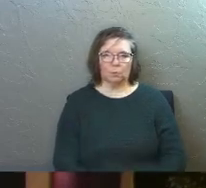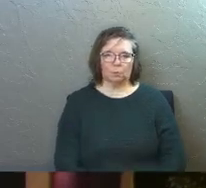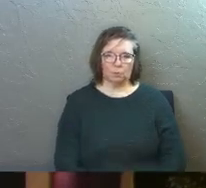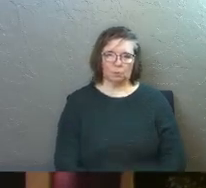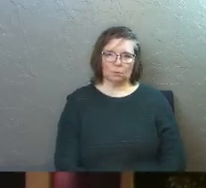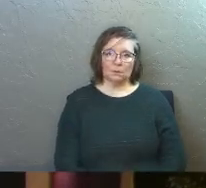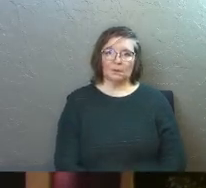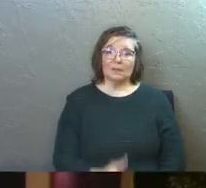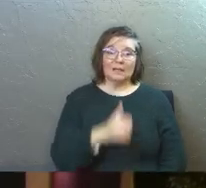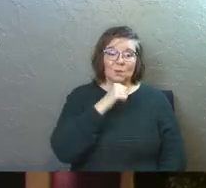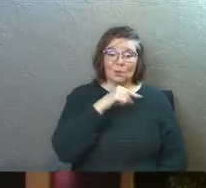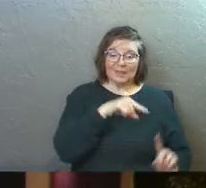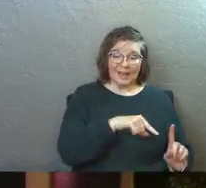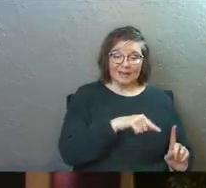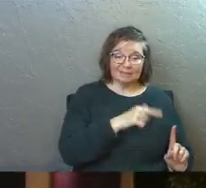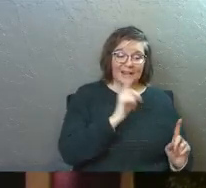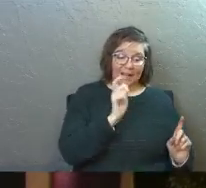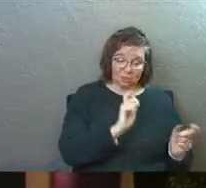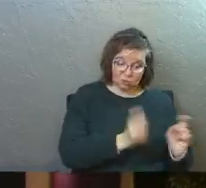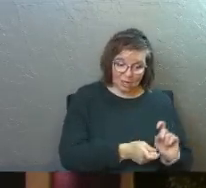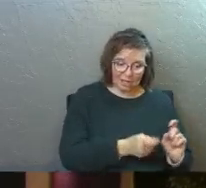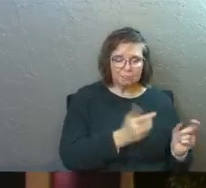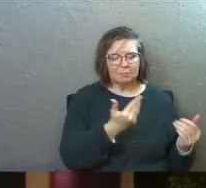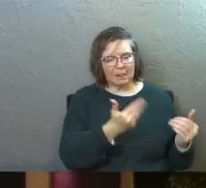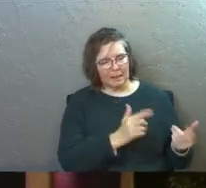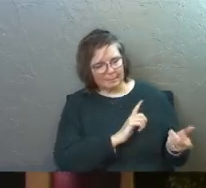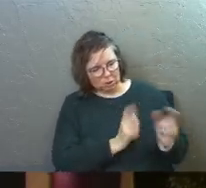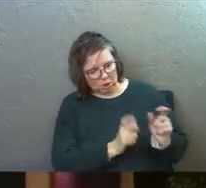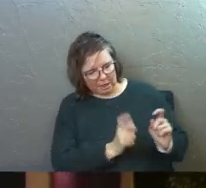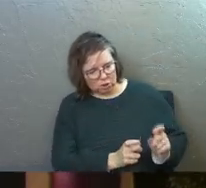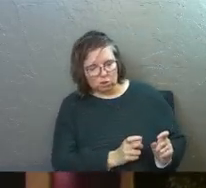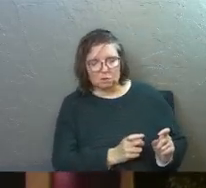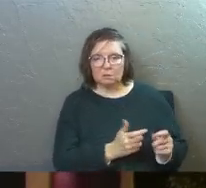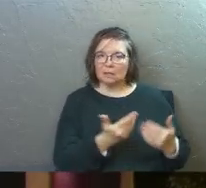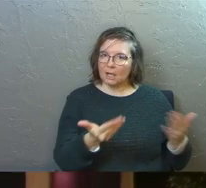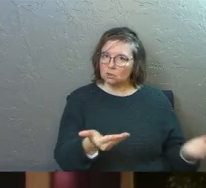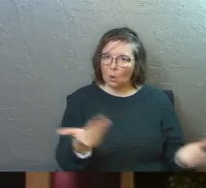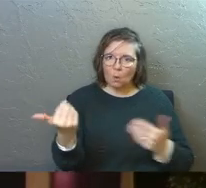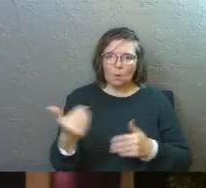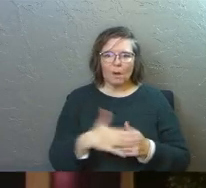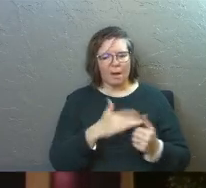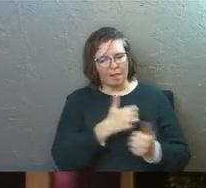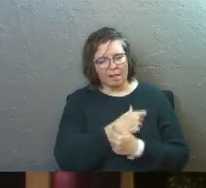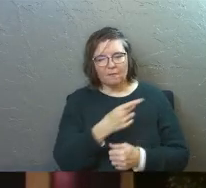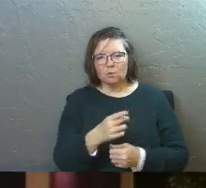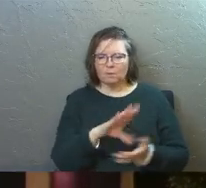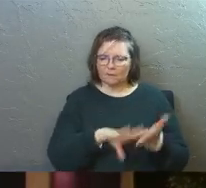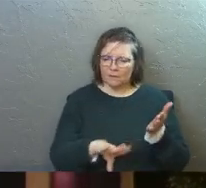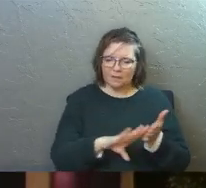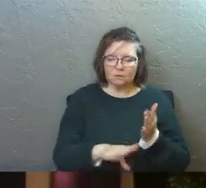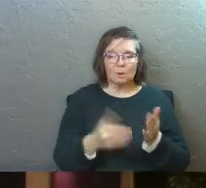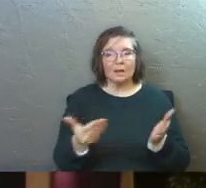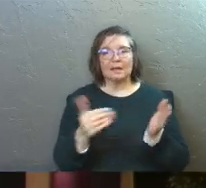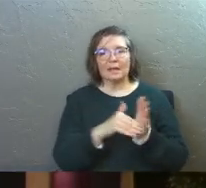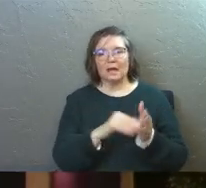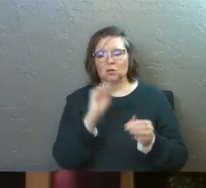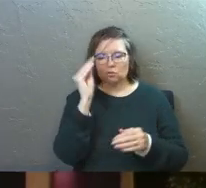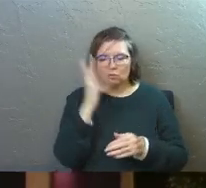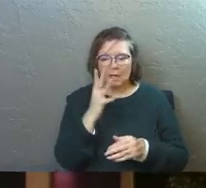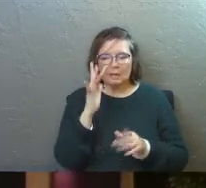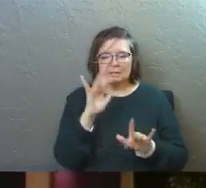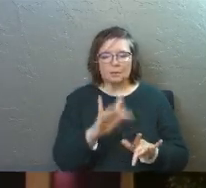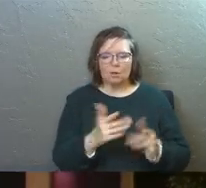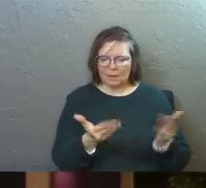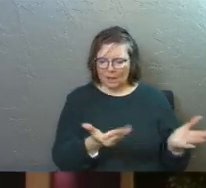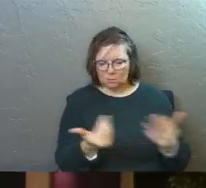This wasn't it, and this has gotta change. Let me change it. Let's go. I love you. I forgive you. Again, here's grace. Here's